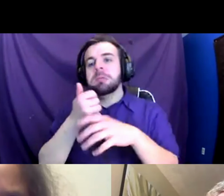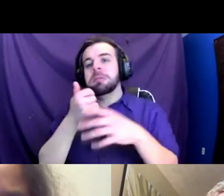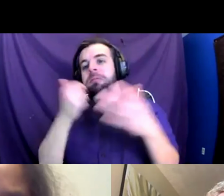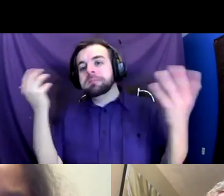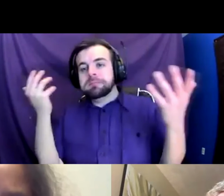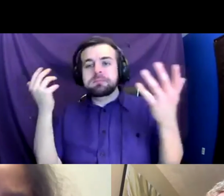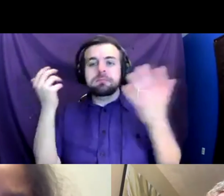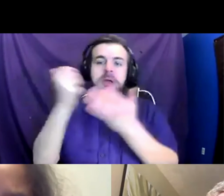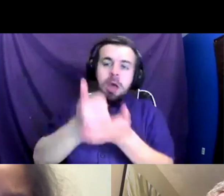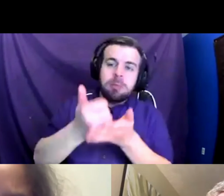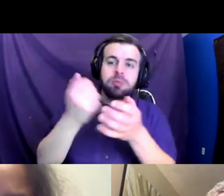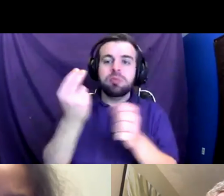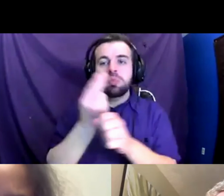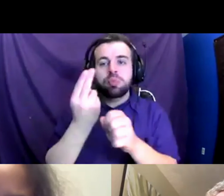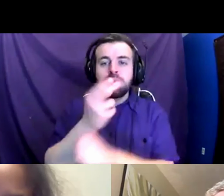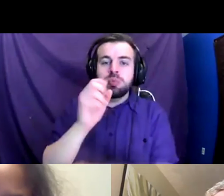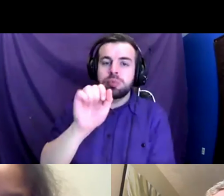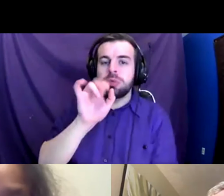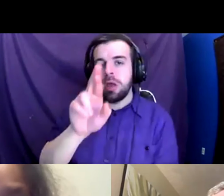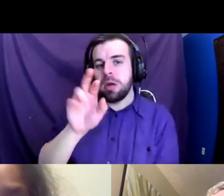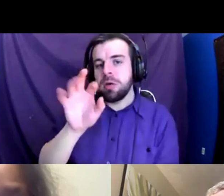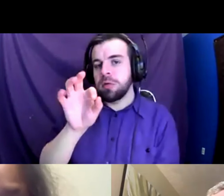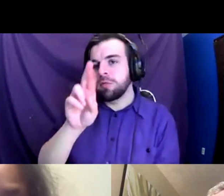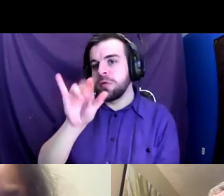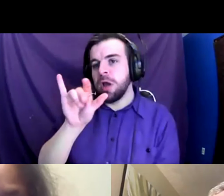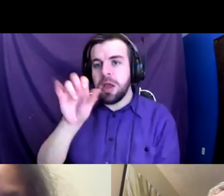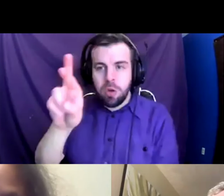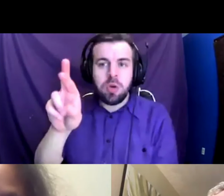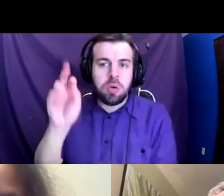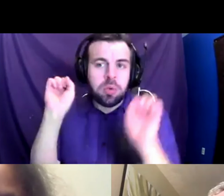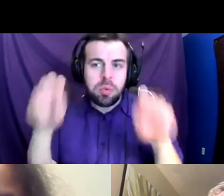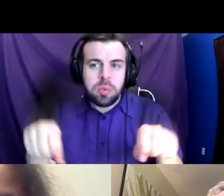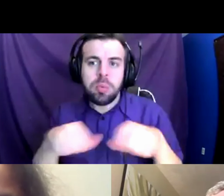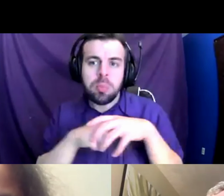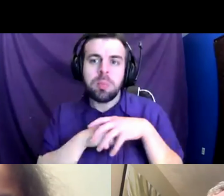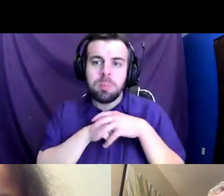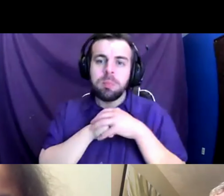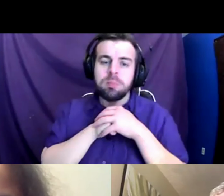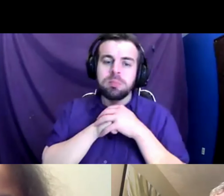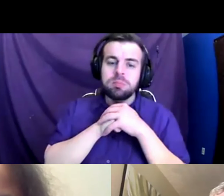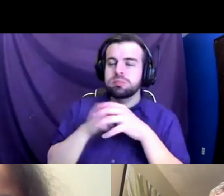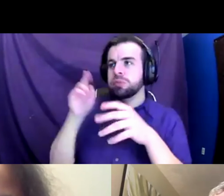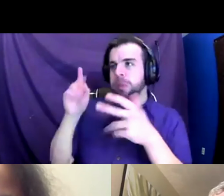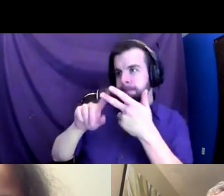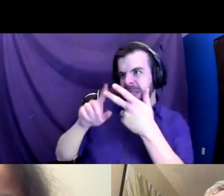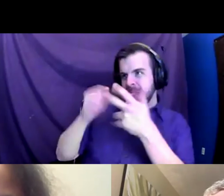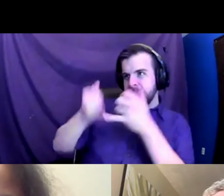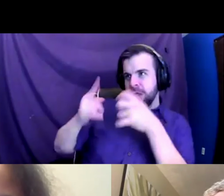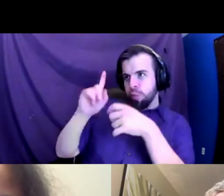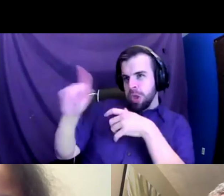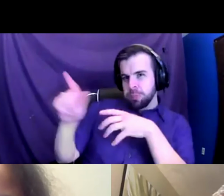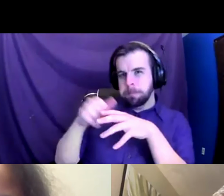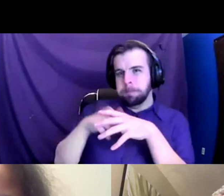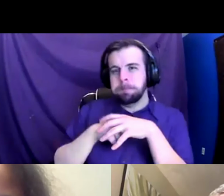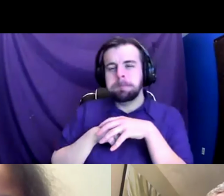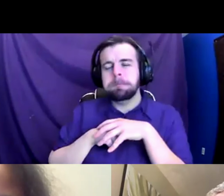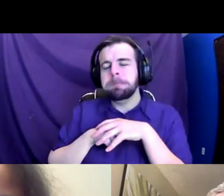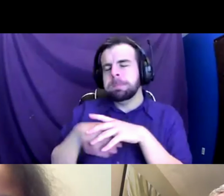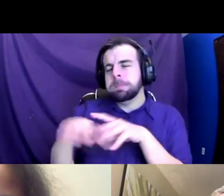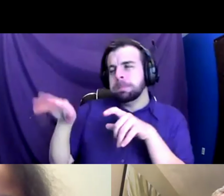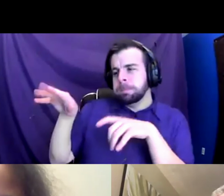the air fryer. Okay, let me ask one more question. So does it